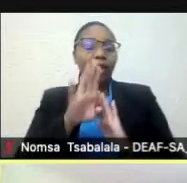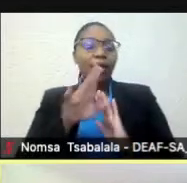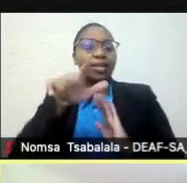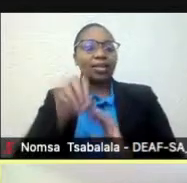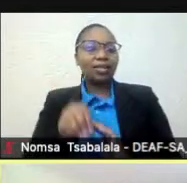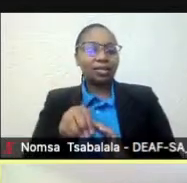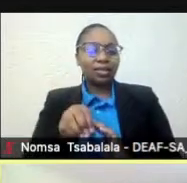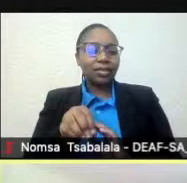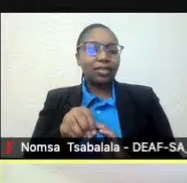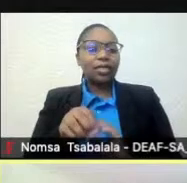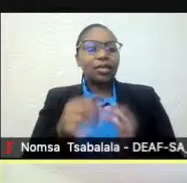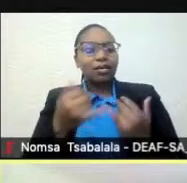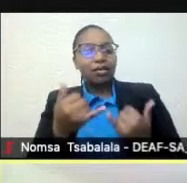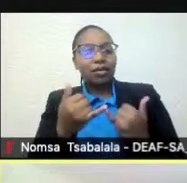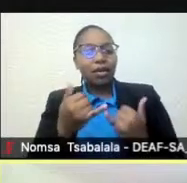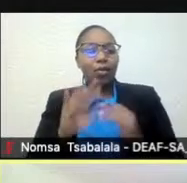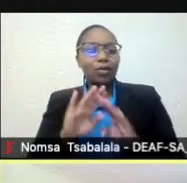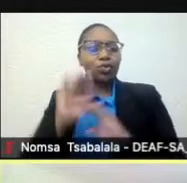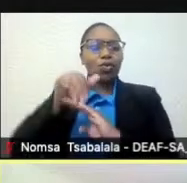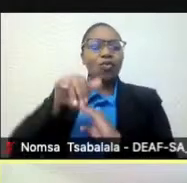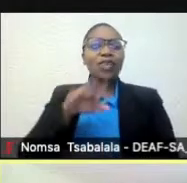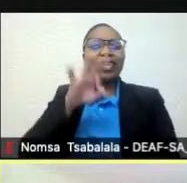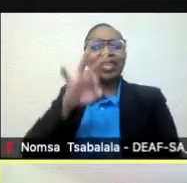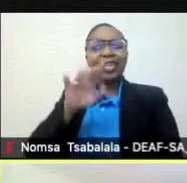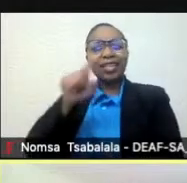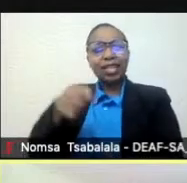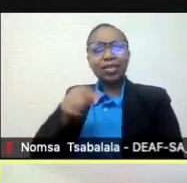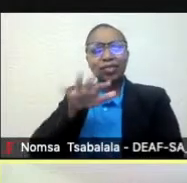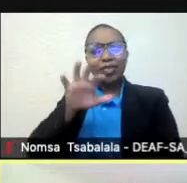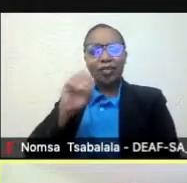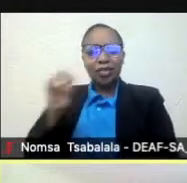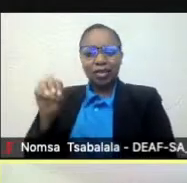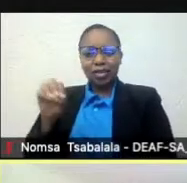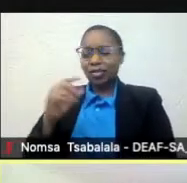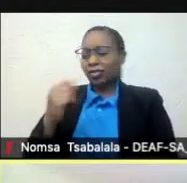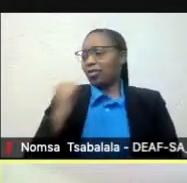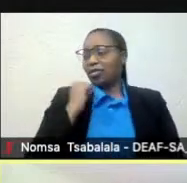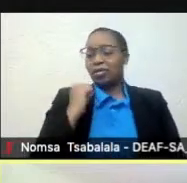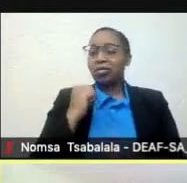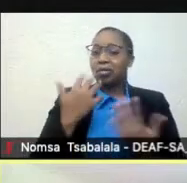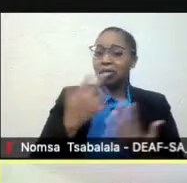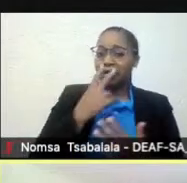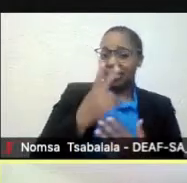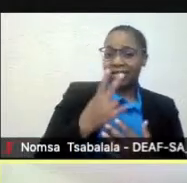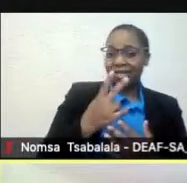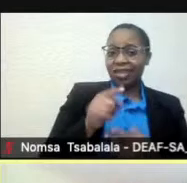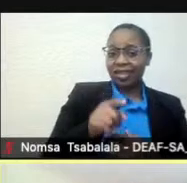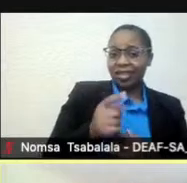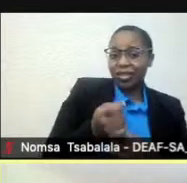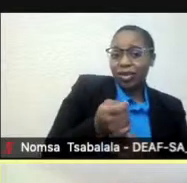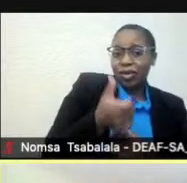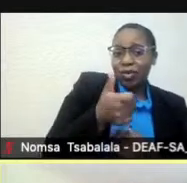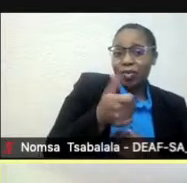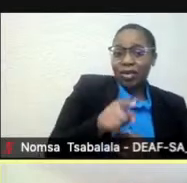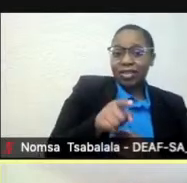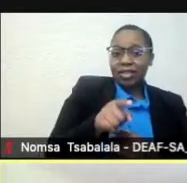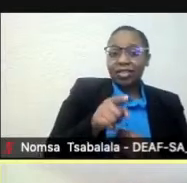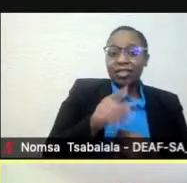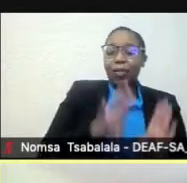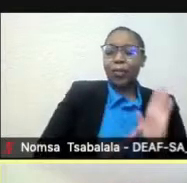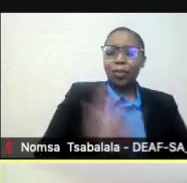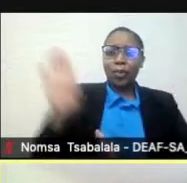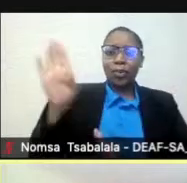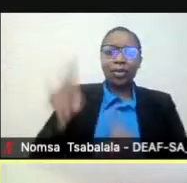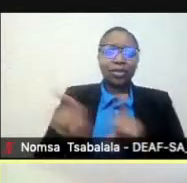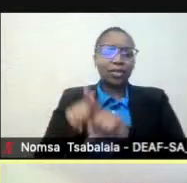over 3,500 as of yesterday. And you can see, I mean, this almost, you know, this very, very sharp increase